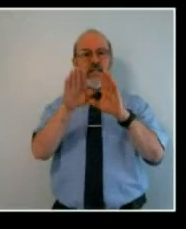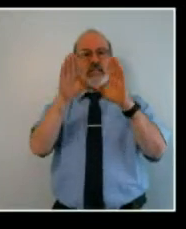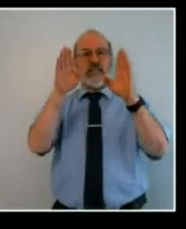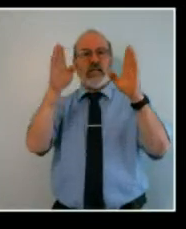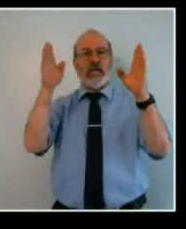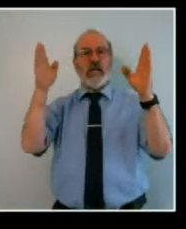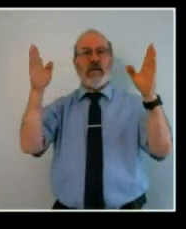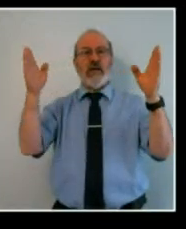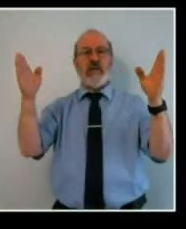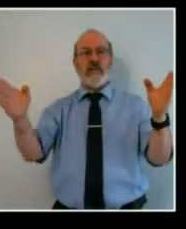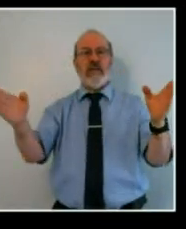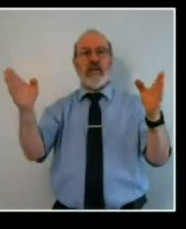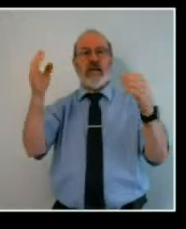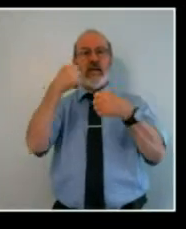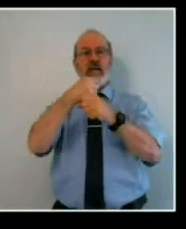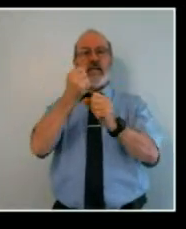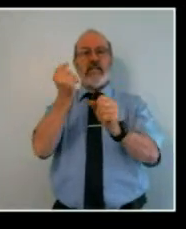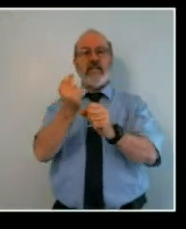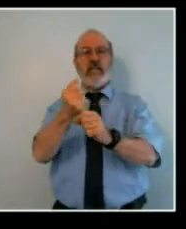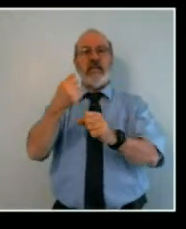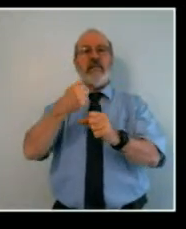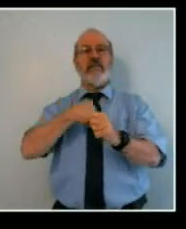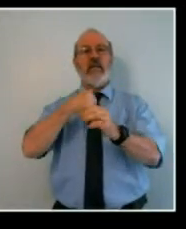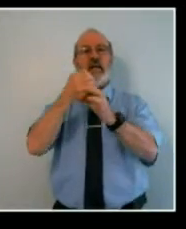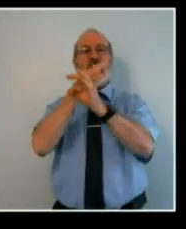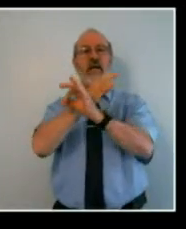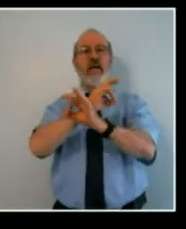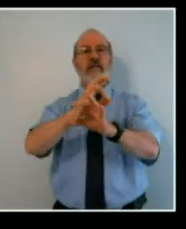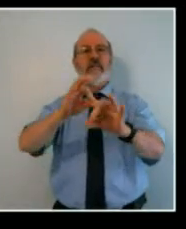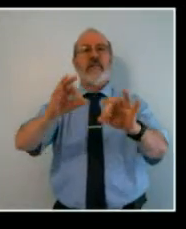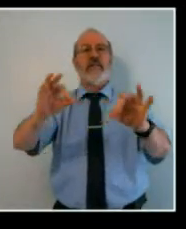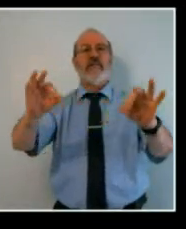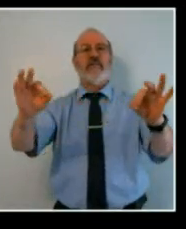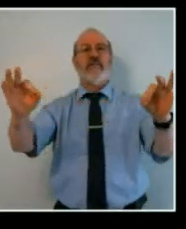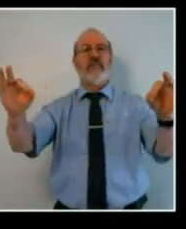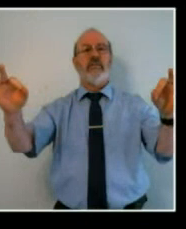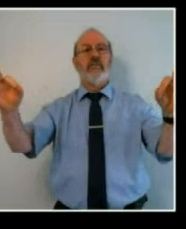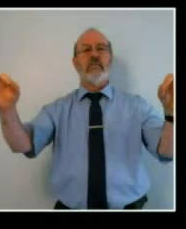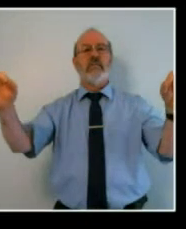shall unclasp and set me free.